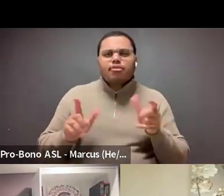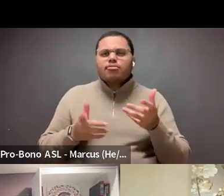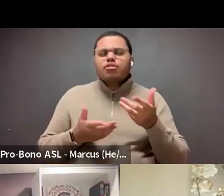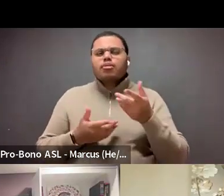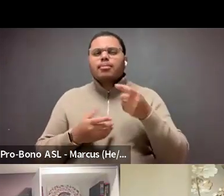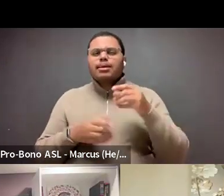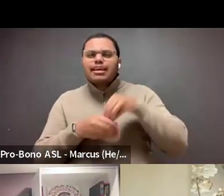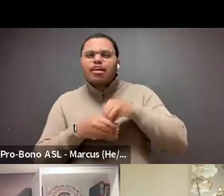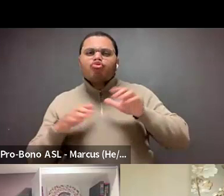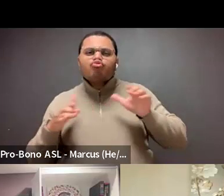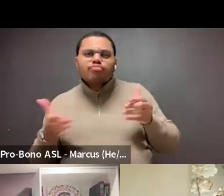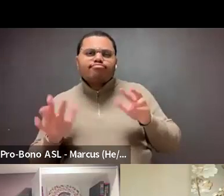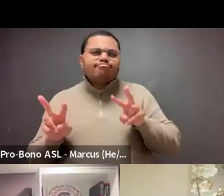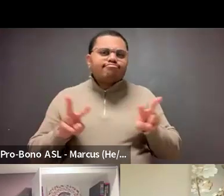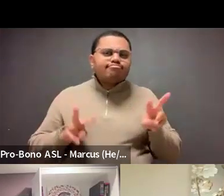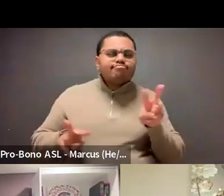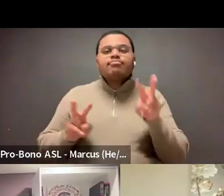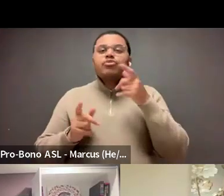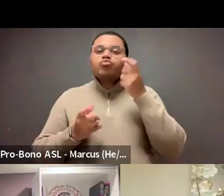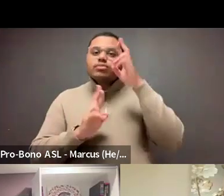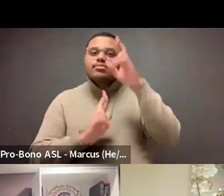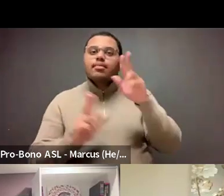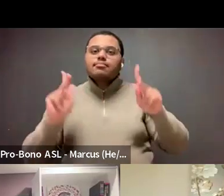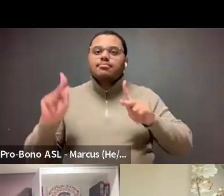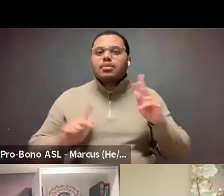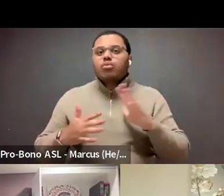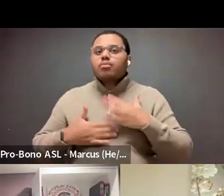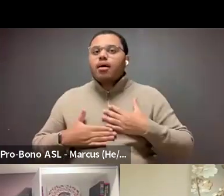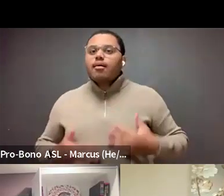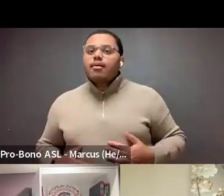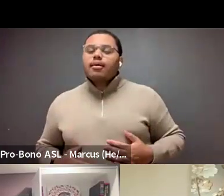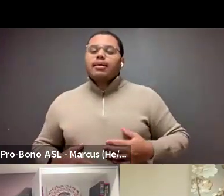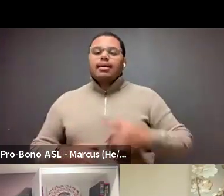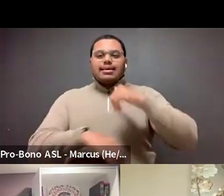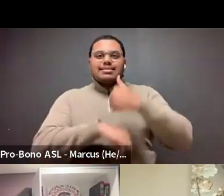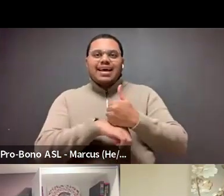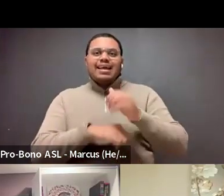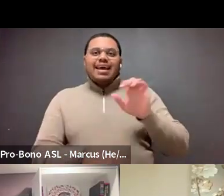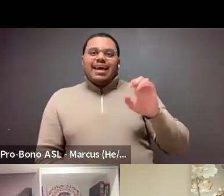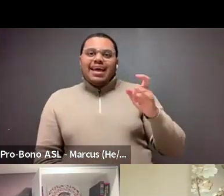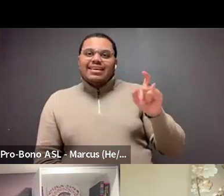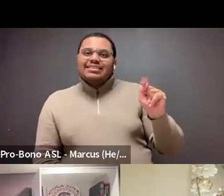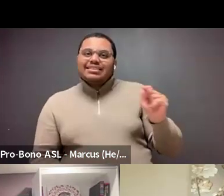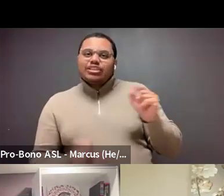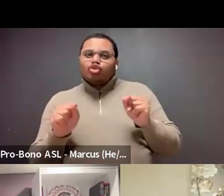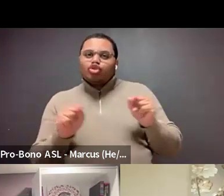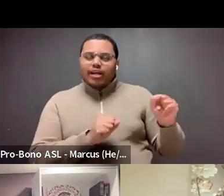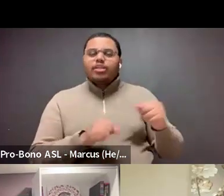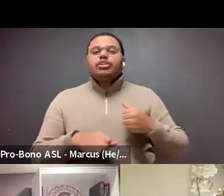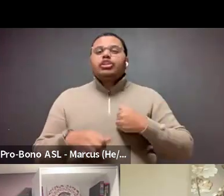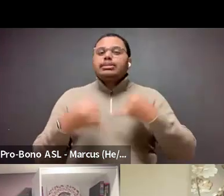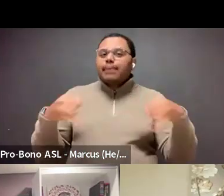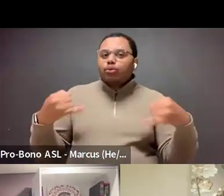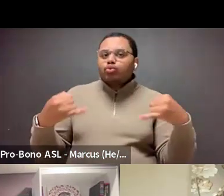to start understanding how to respect people's bodies and to set, you know, exit strategies, et cetera, and boundaries. And